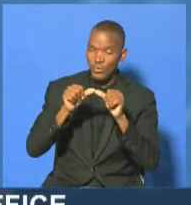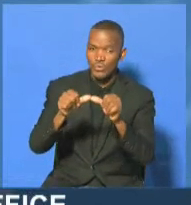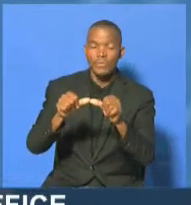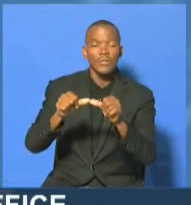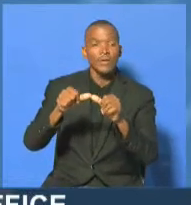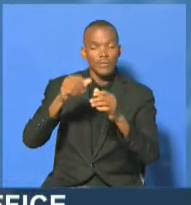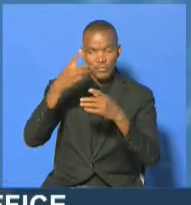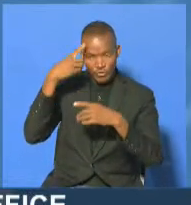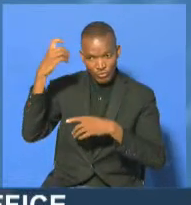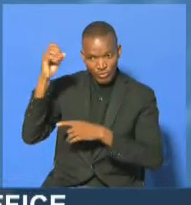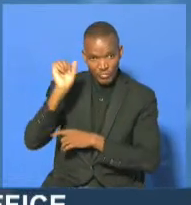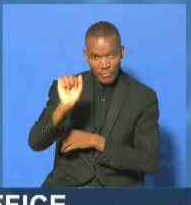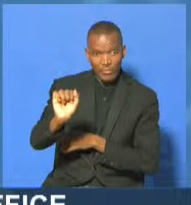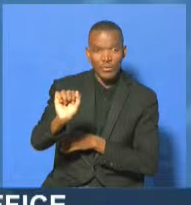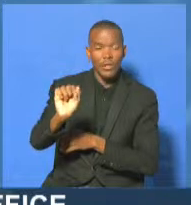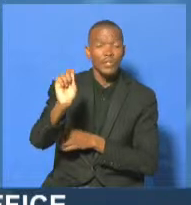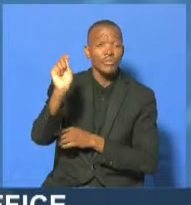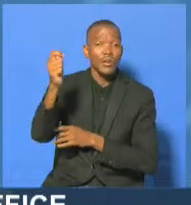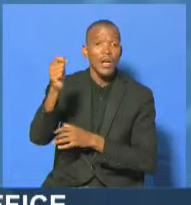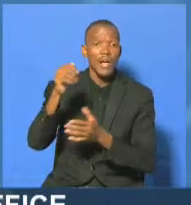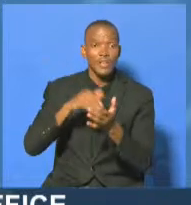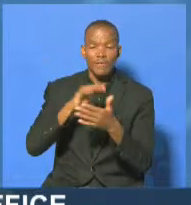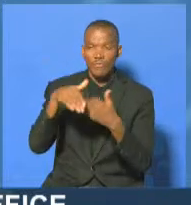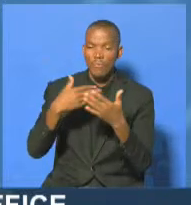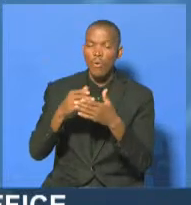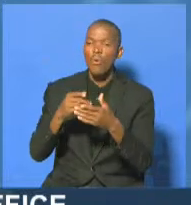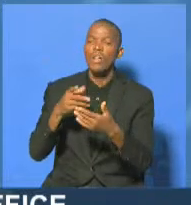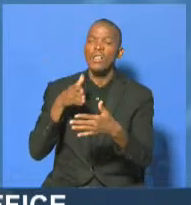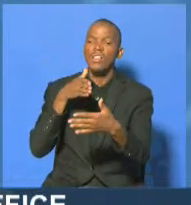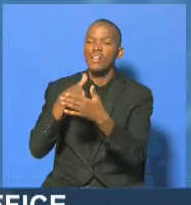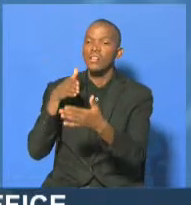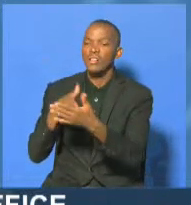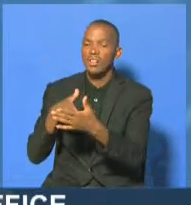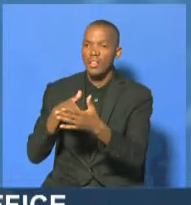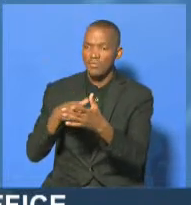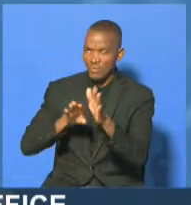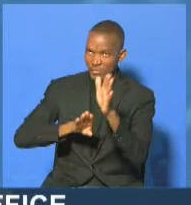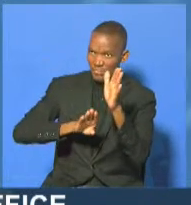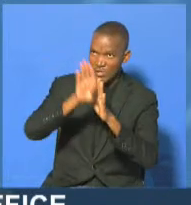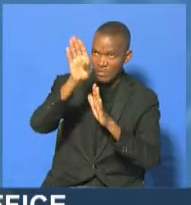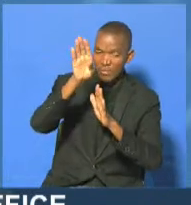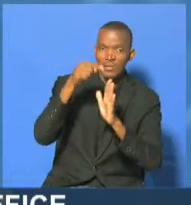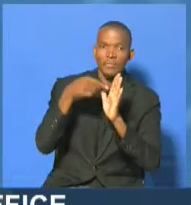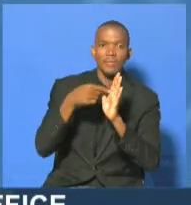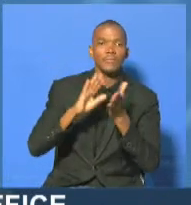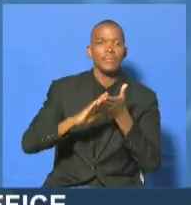ambition, from stagnation to aspiration,